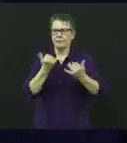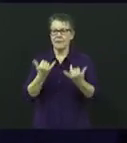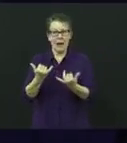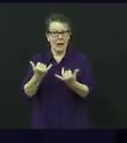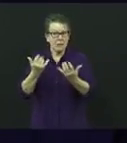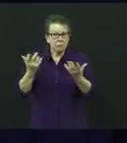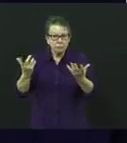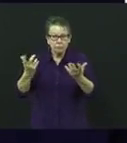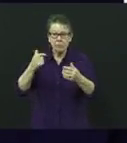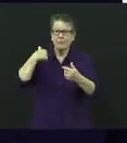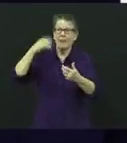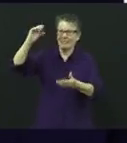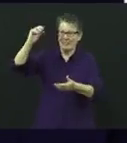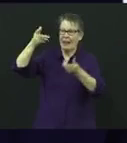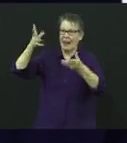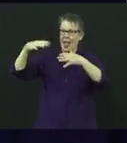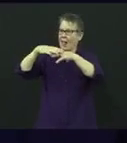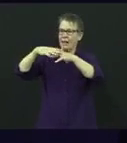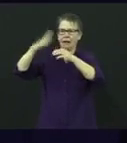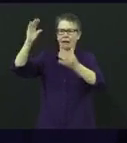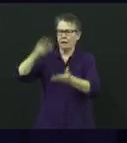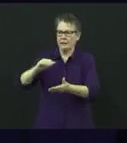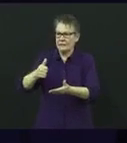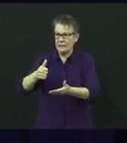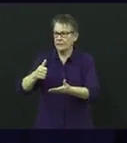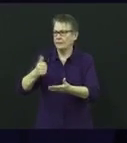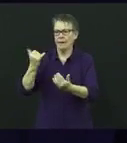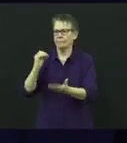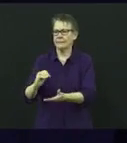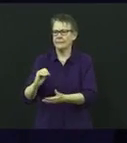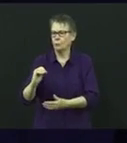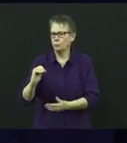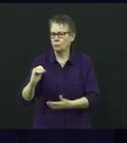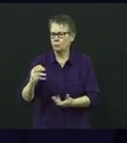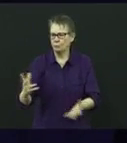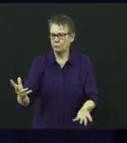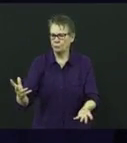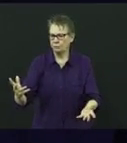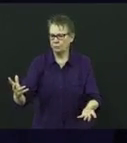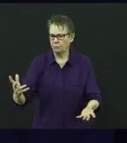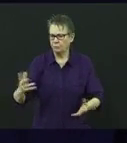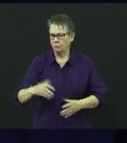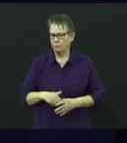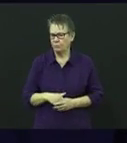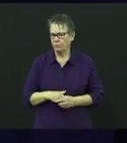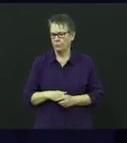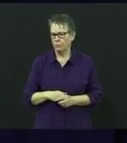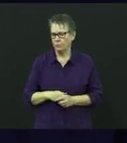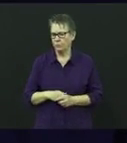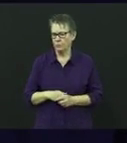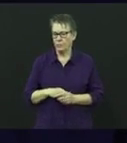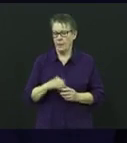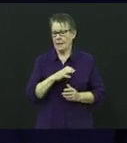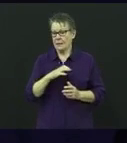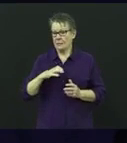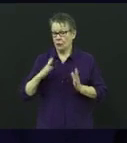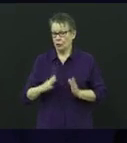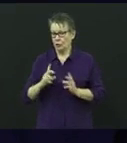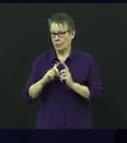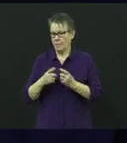category. Right before I got in the car to come here, we were on a conference call with Commissioner Johnson and